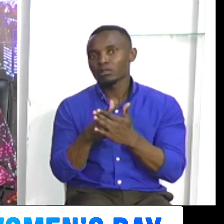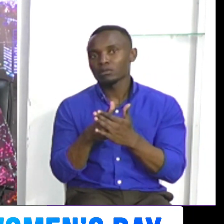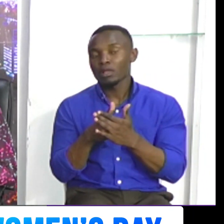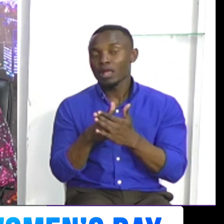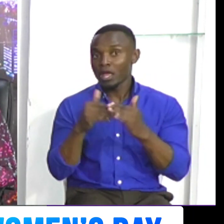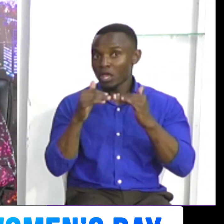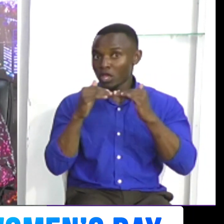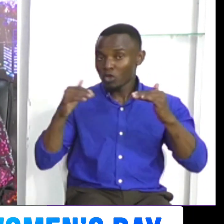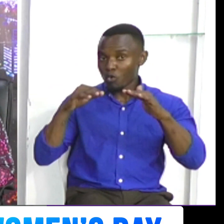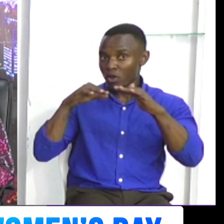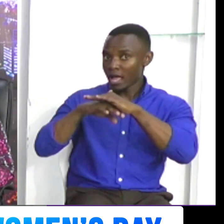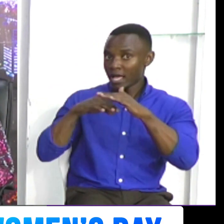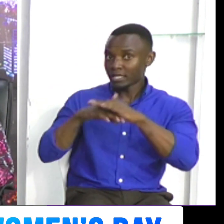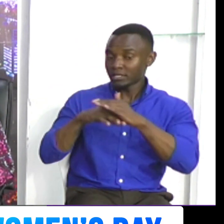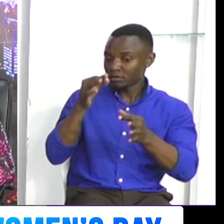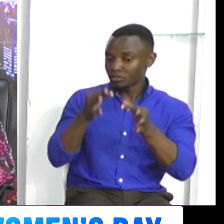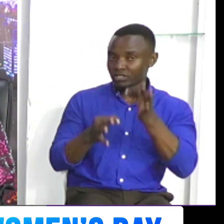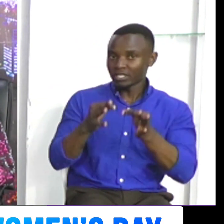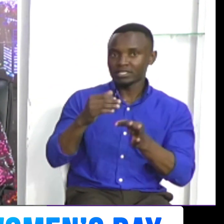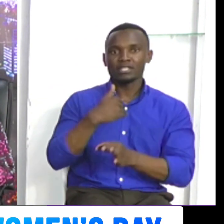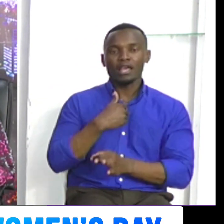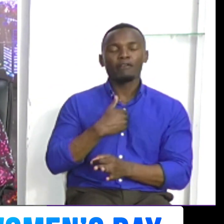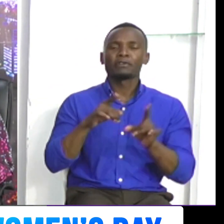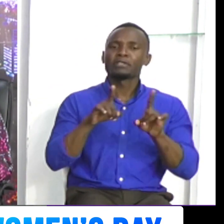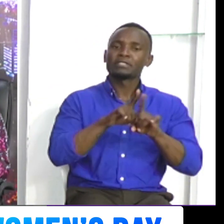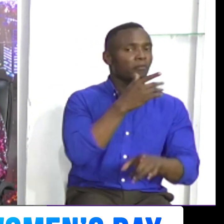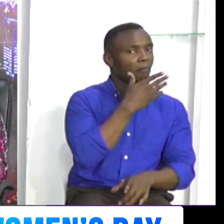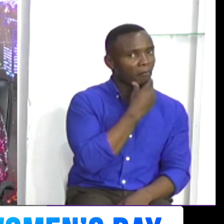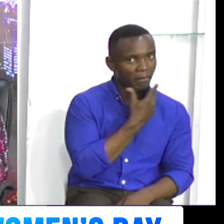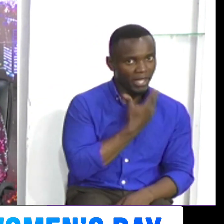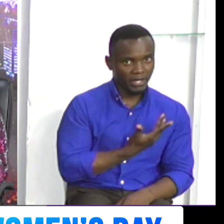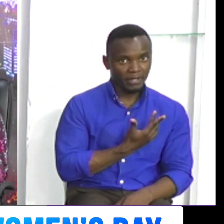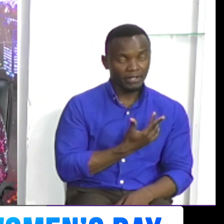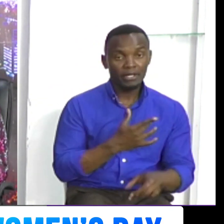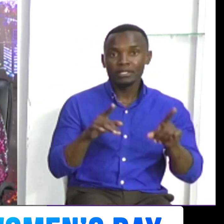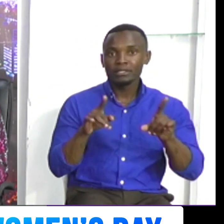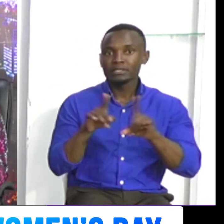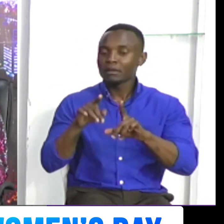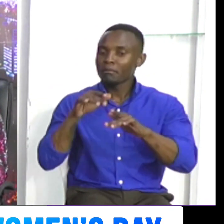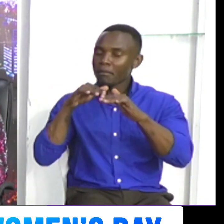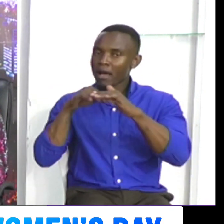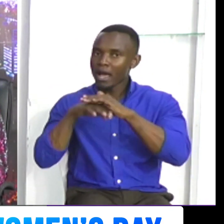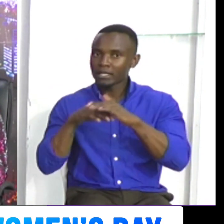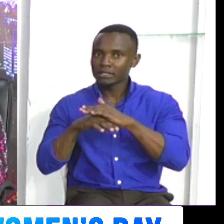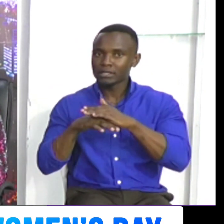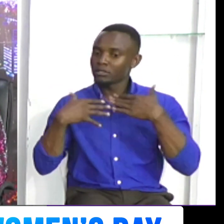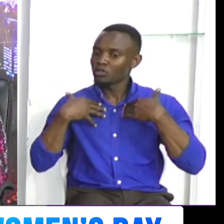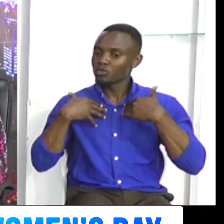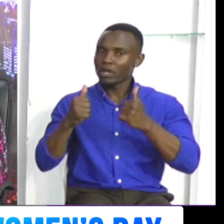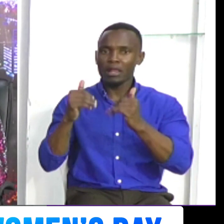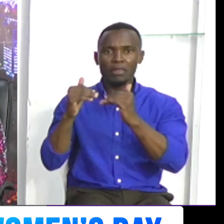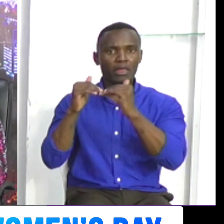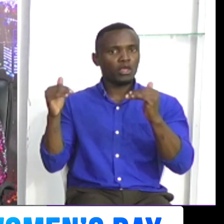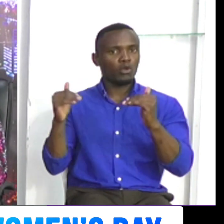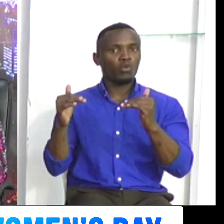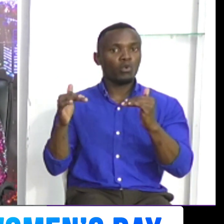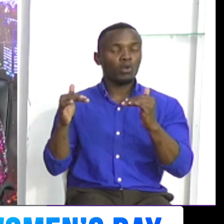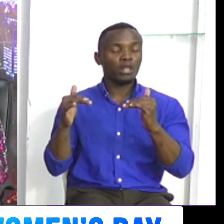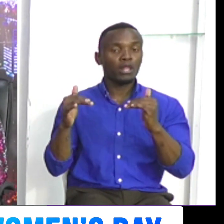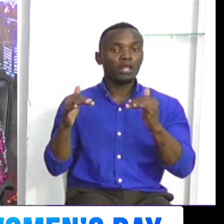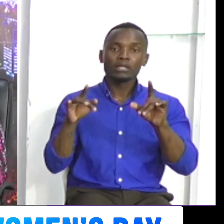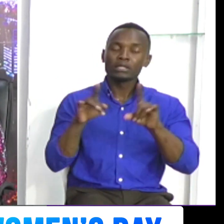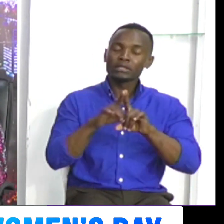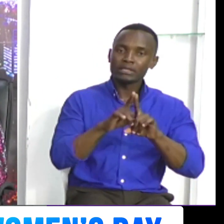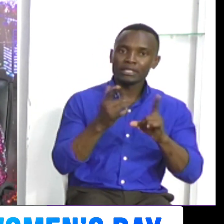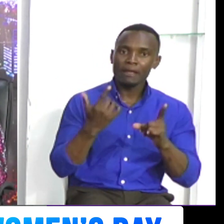justice, just as men have equal access to justice. Yeah. Equal access to health services, equal access